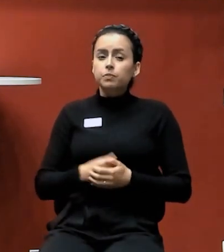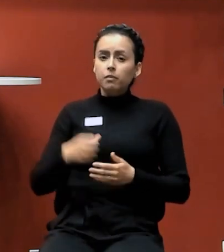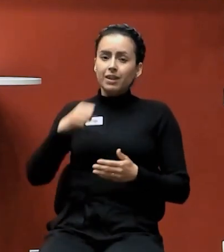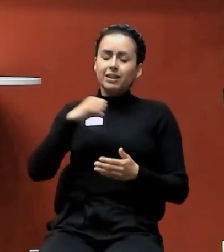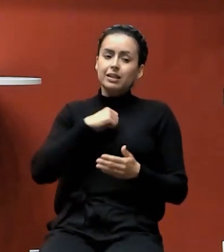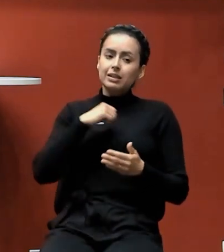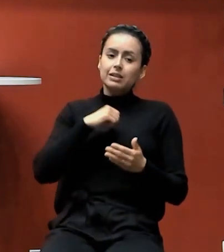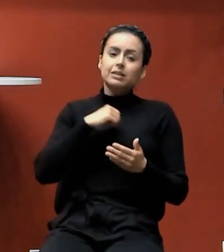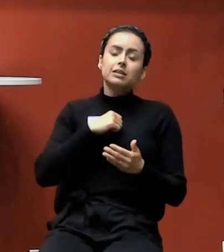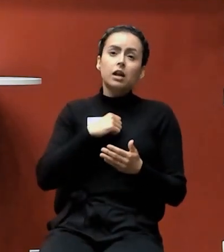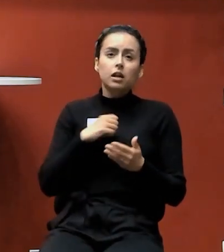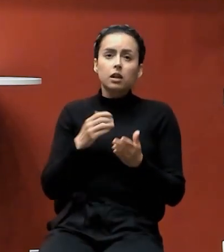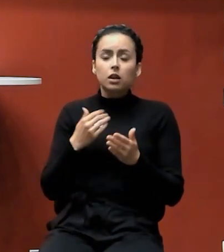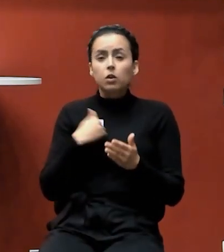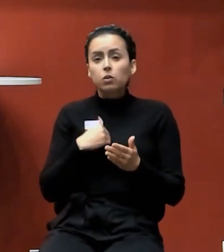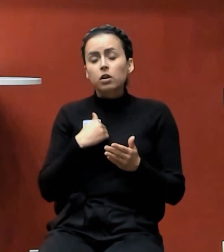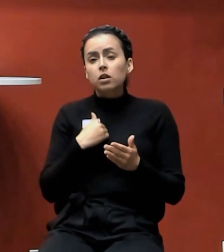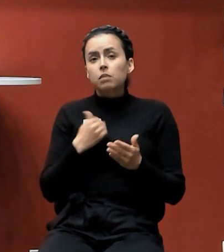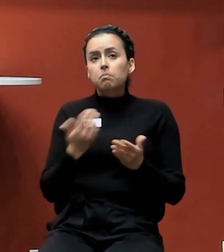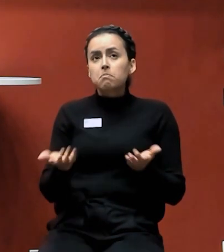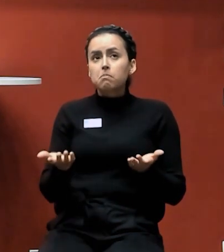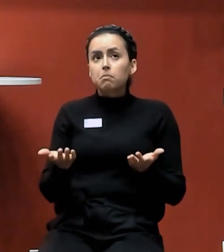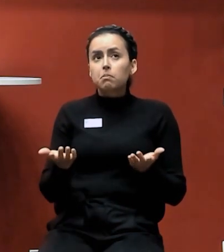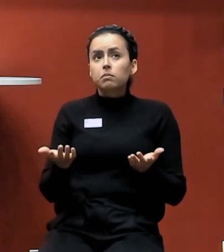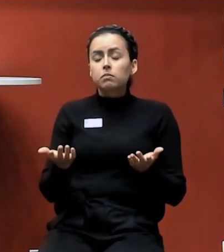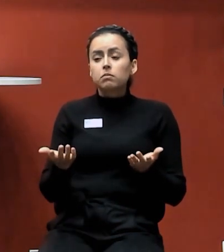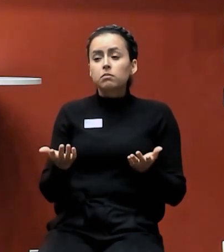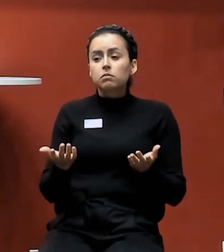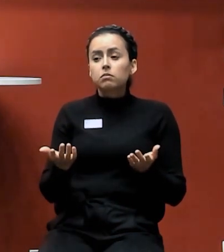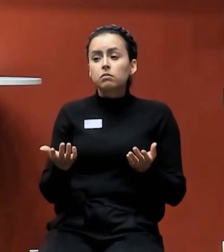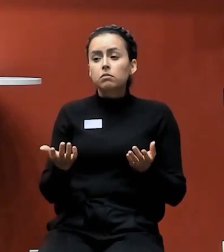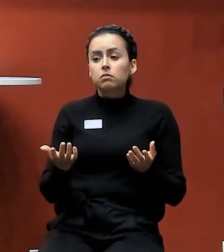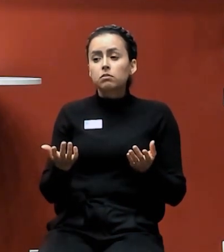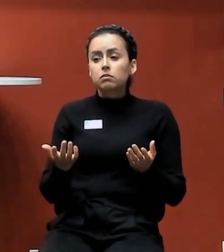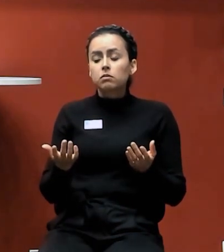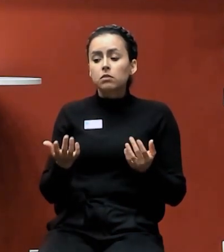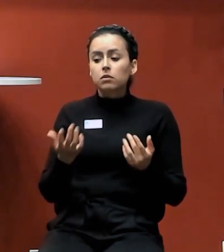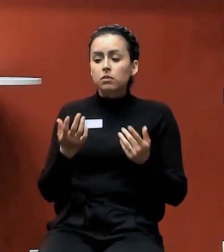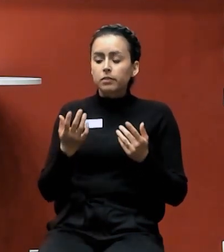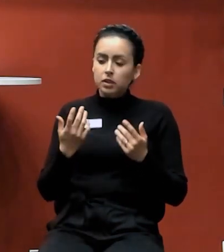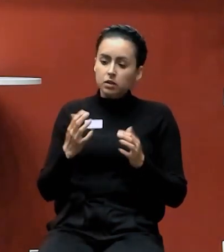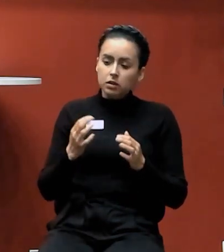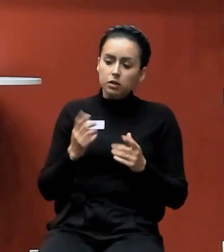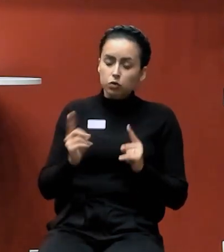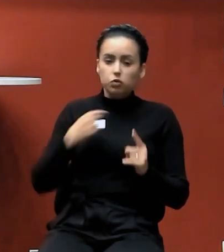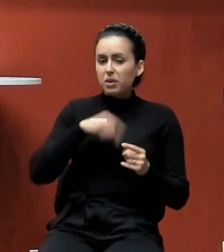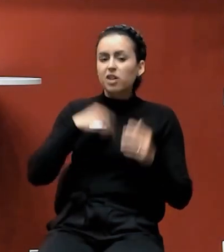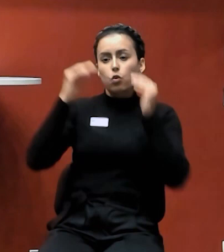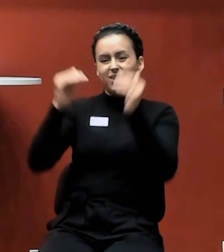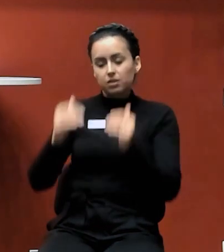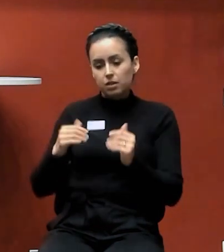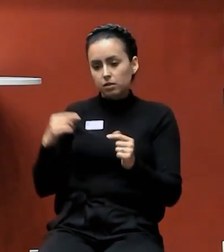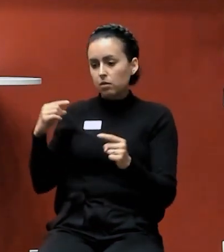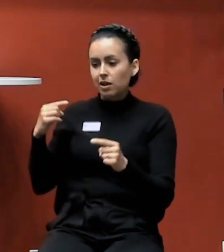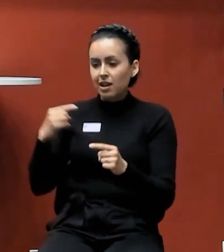feel that the more we come close to these organizations, I feel you have